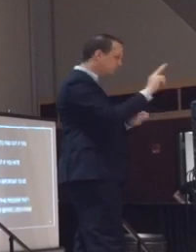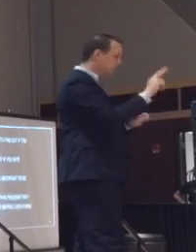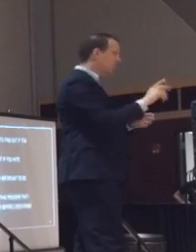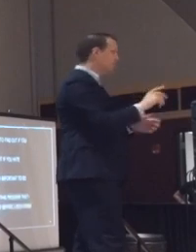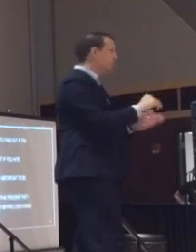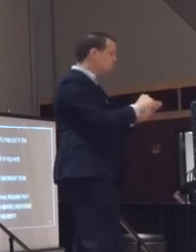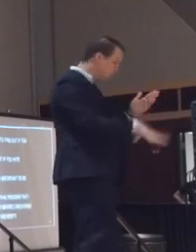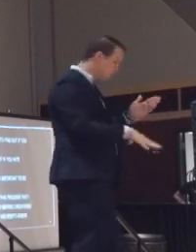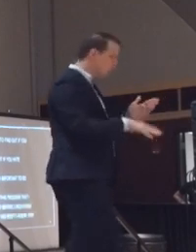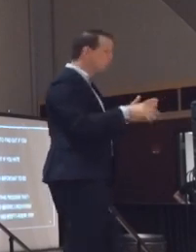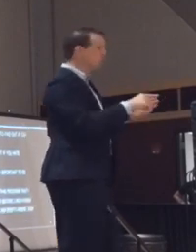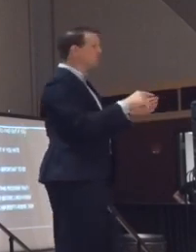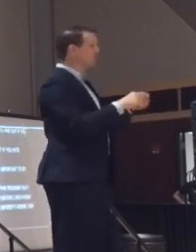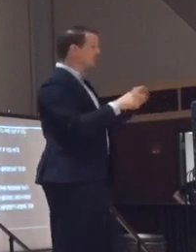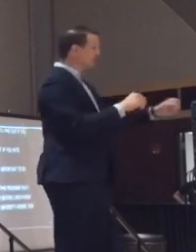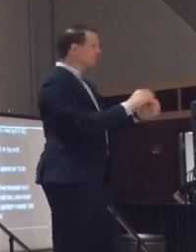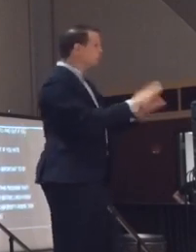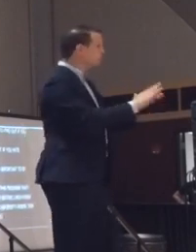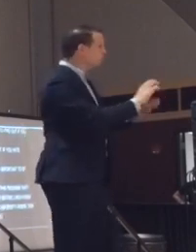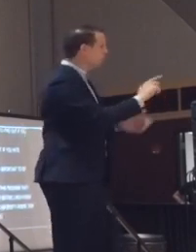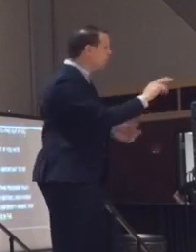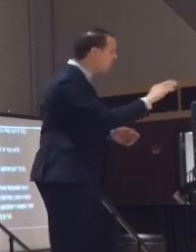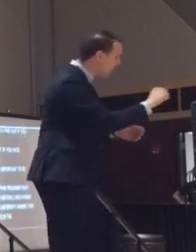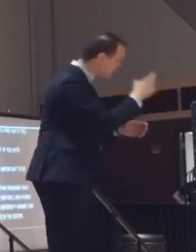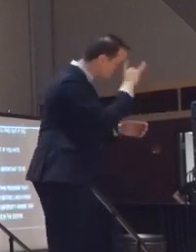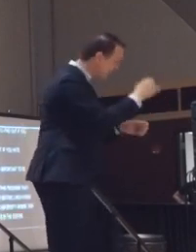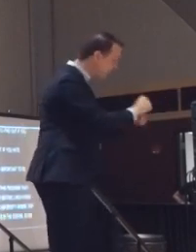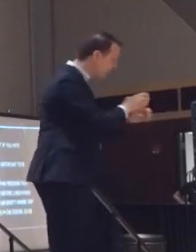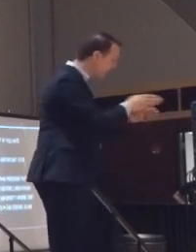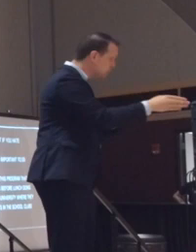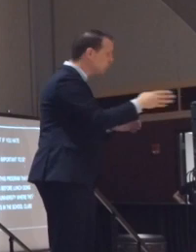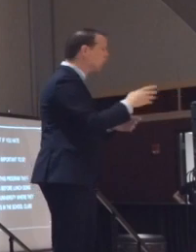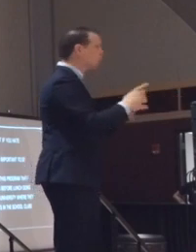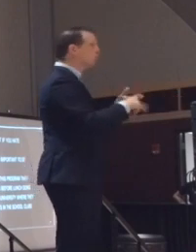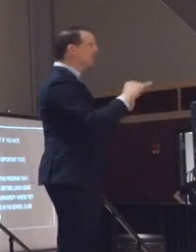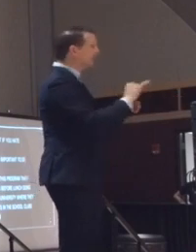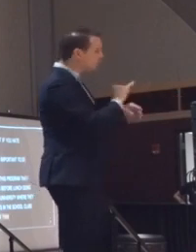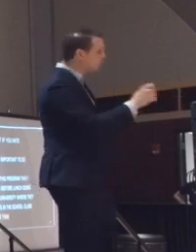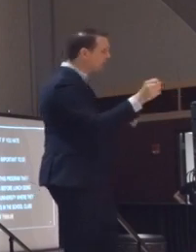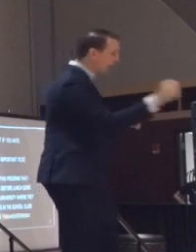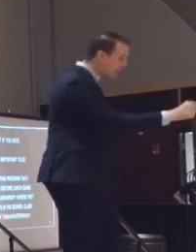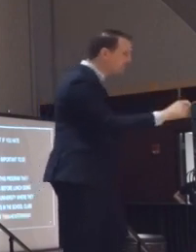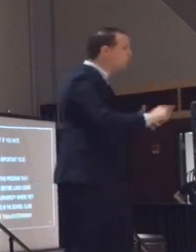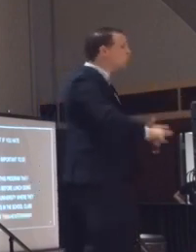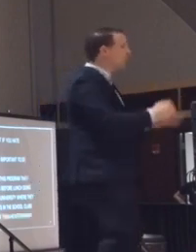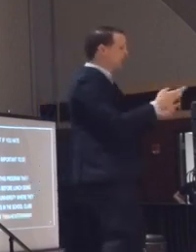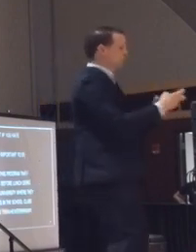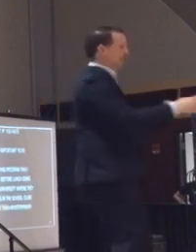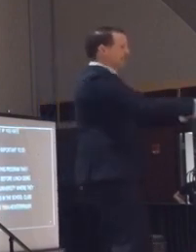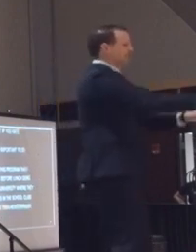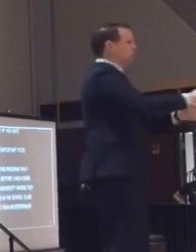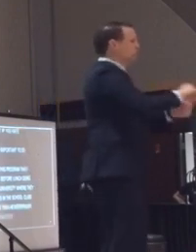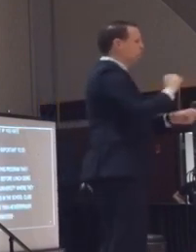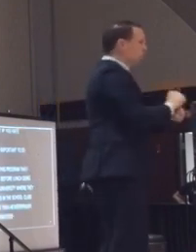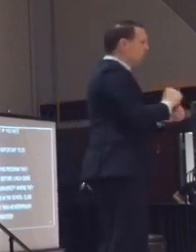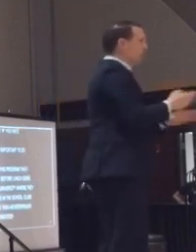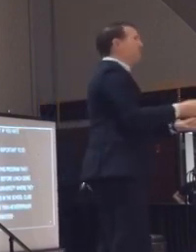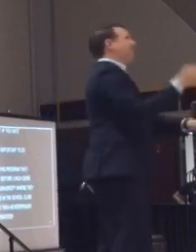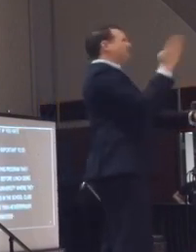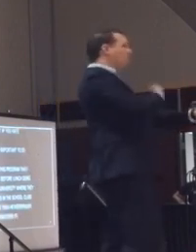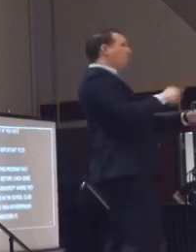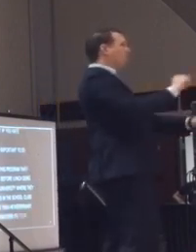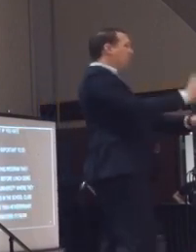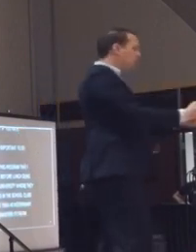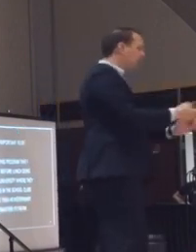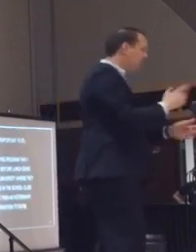the students into school clubs with a major, then into internships, and start the transition to work before they